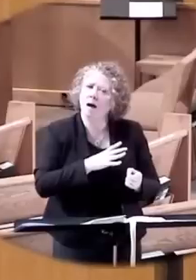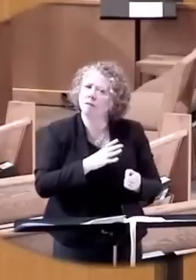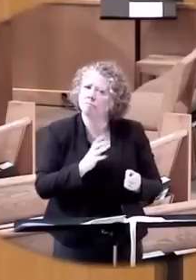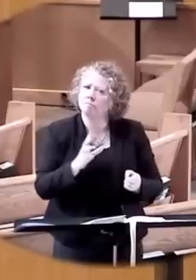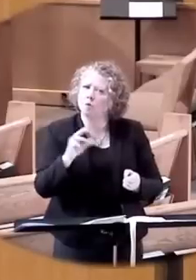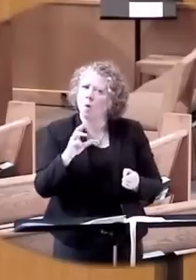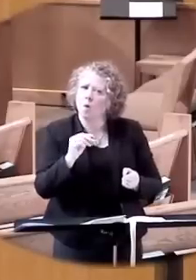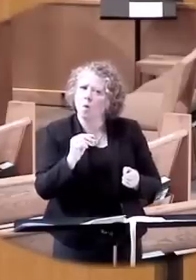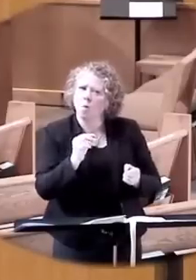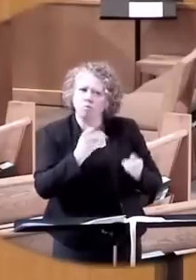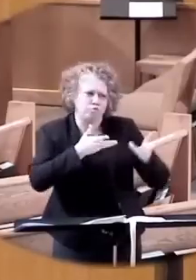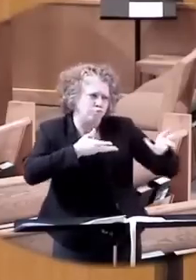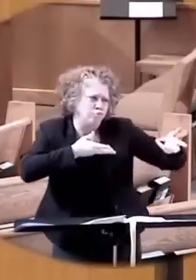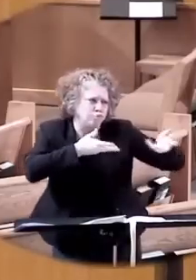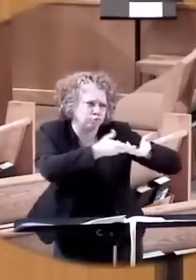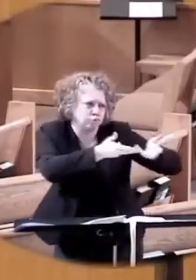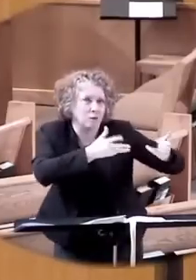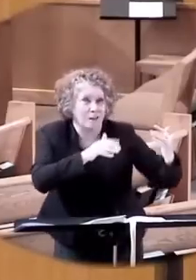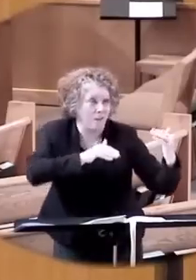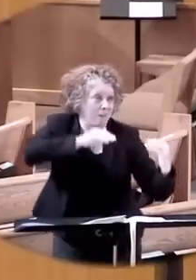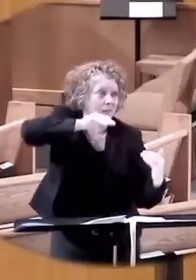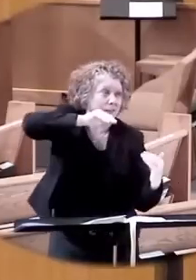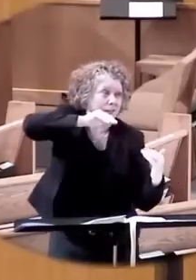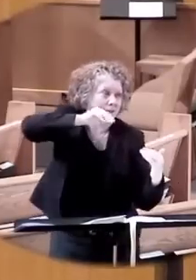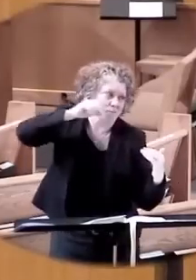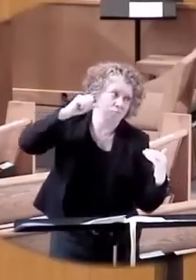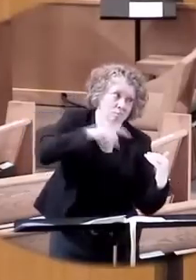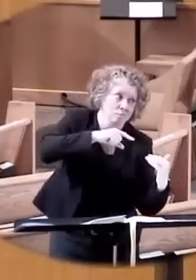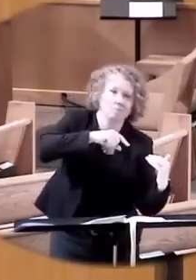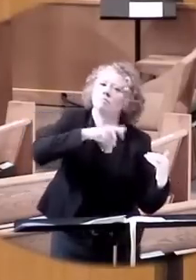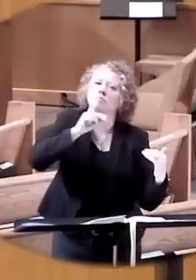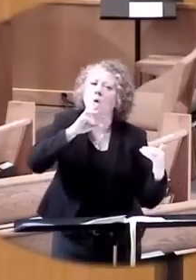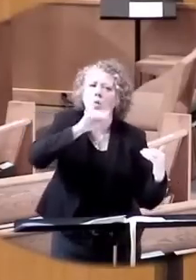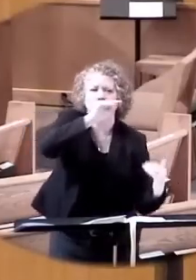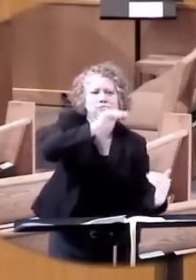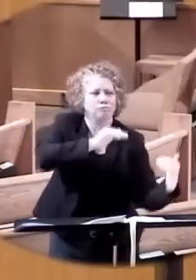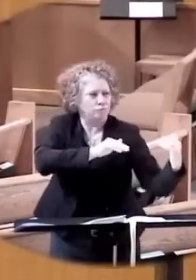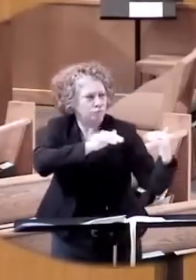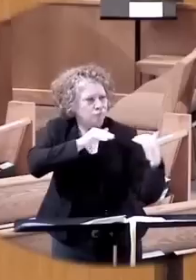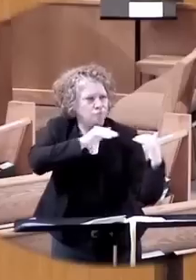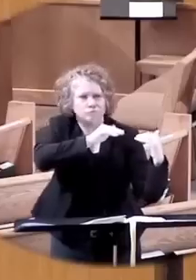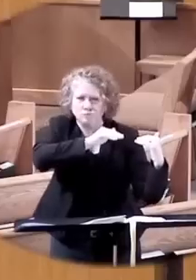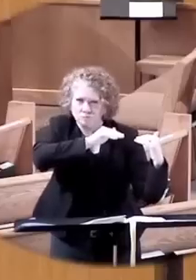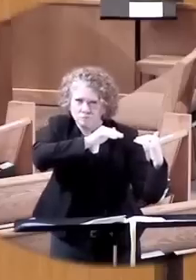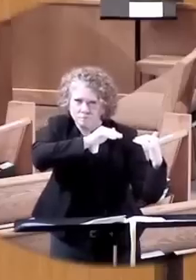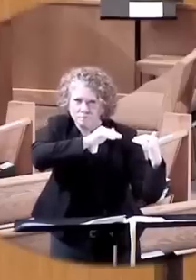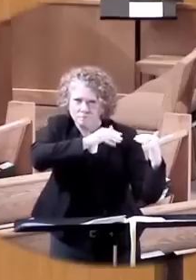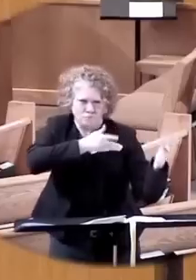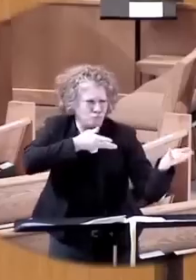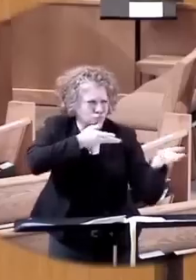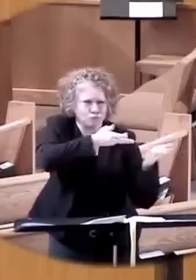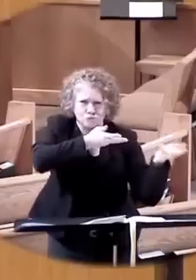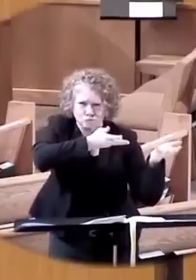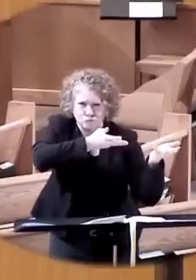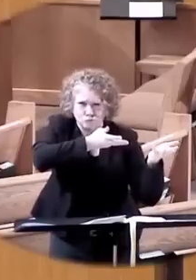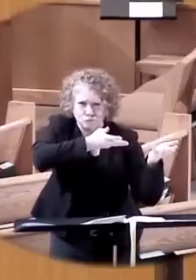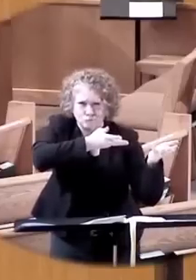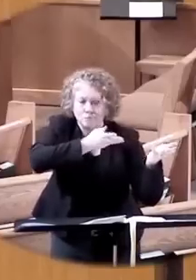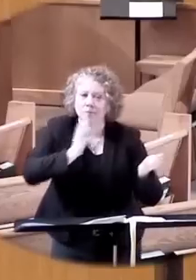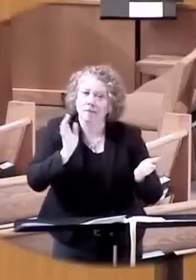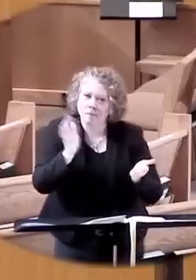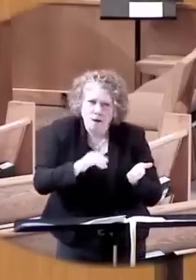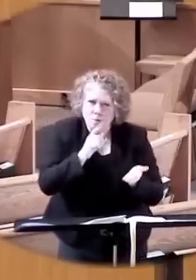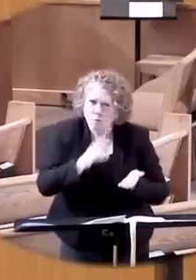with the man whom he had cured. That is the essence of community. That is the essence of